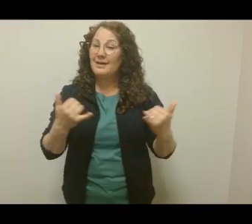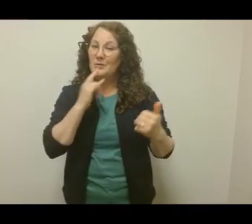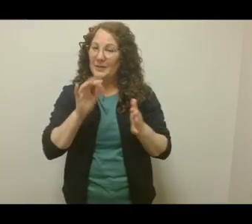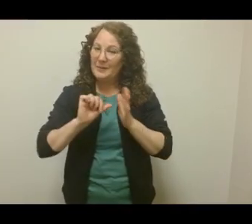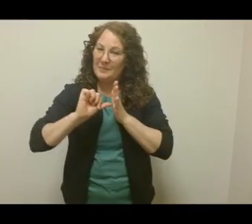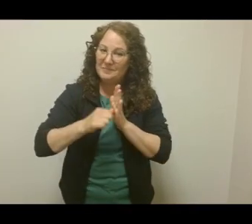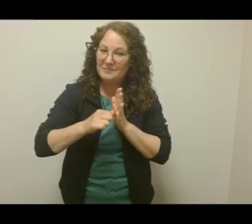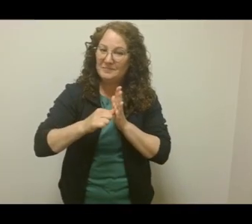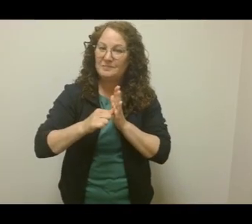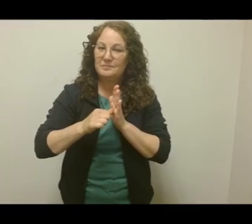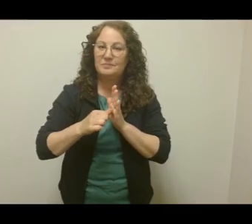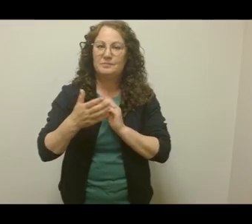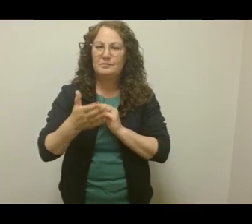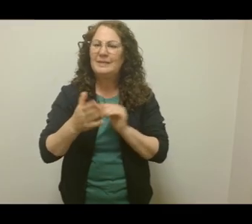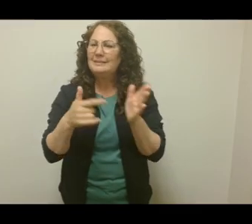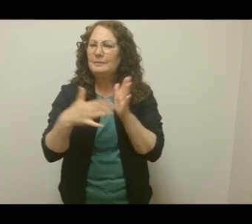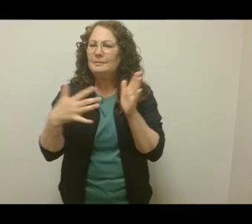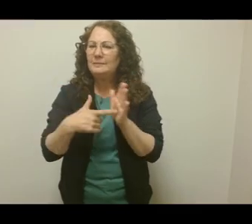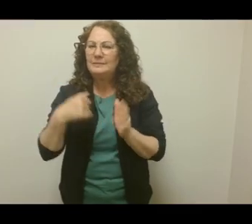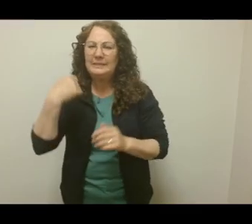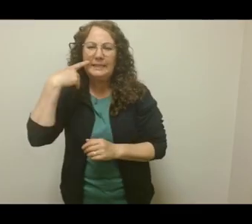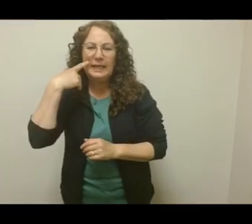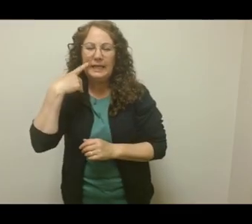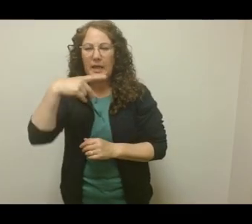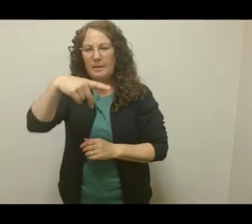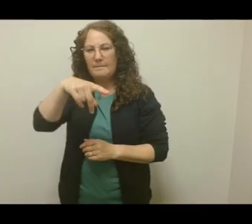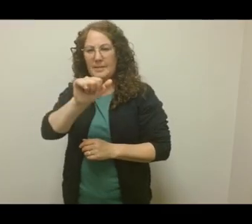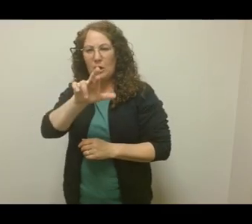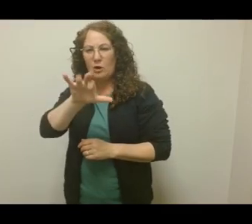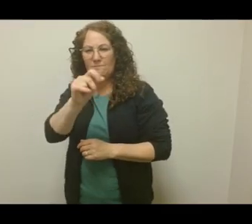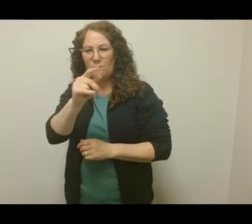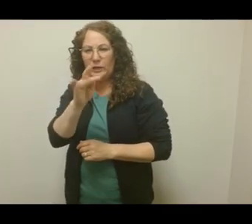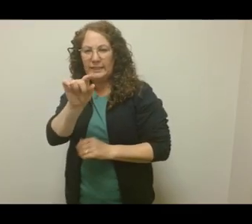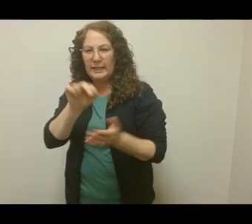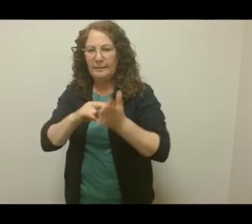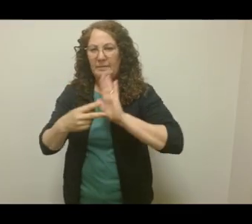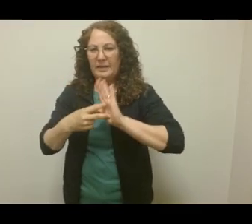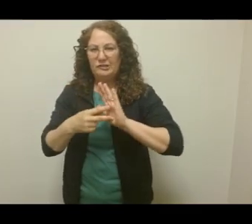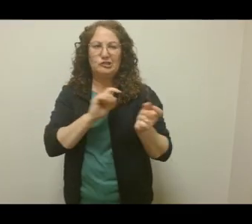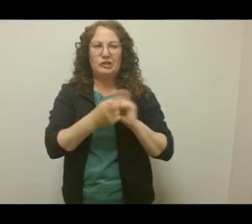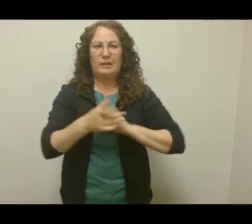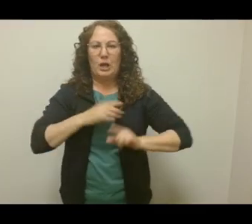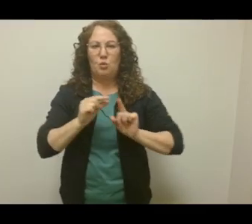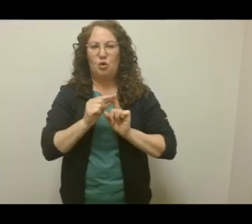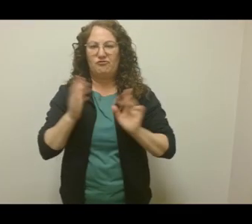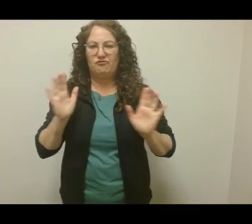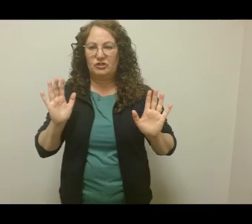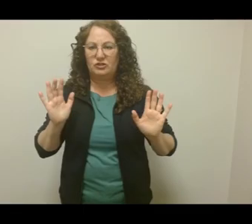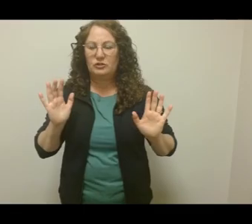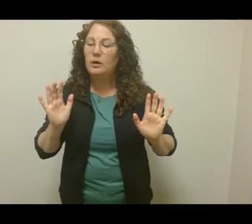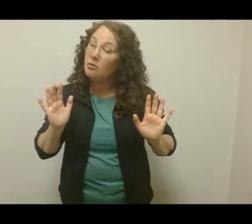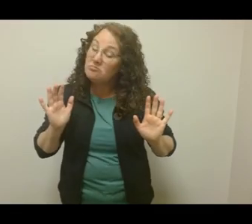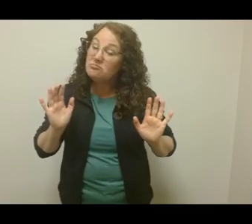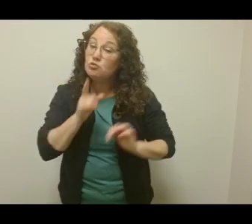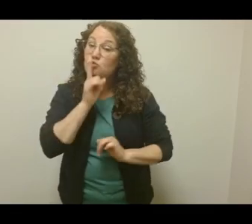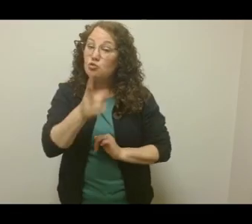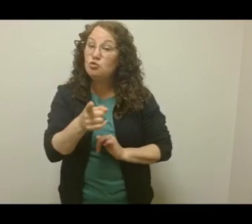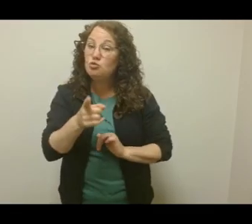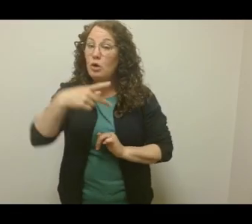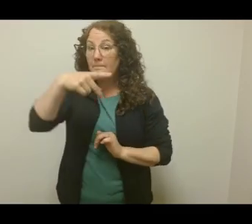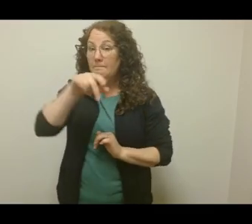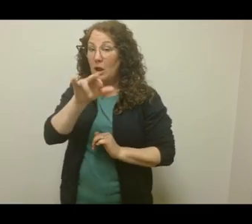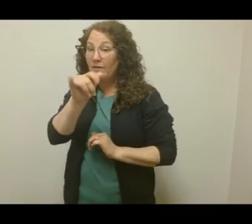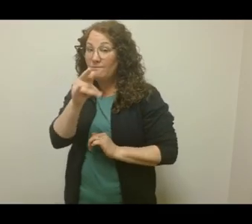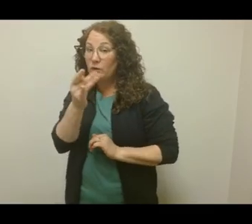note here about sometimes we think about paraphrasing as just being in our own words. And while it is true that paraphrasing does have